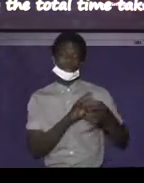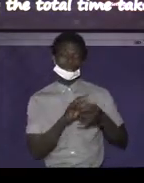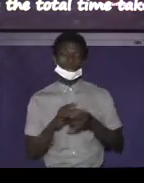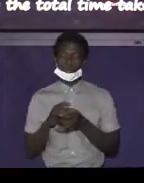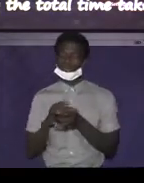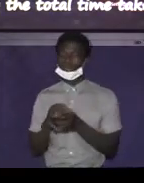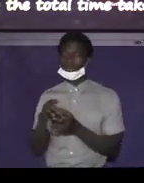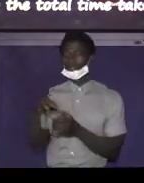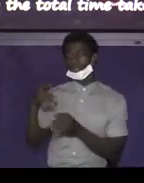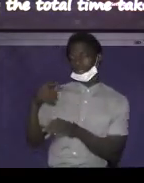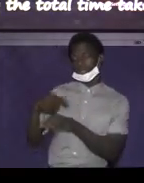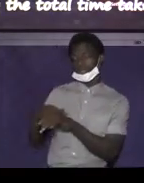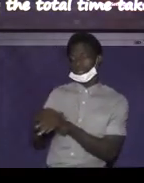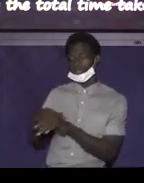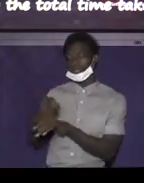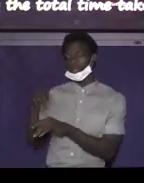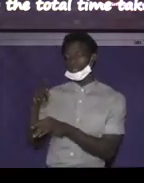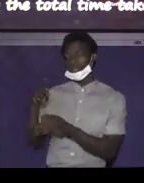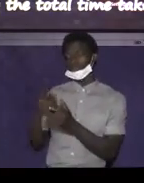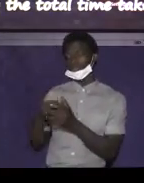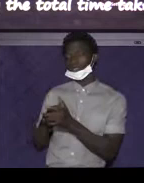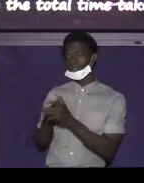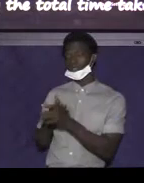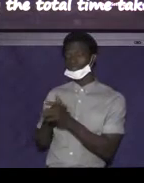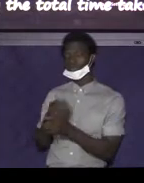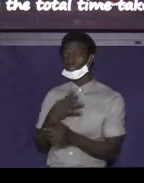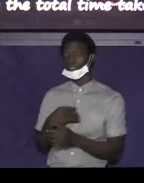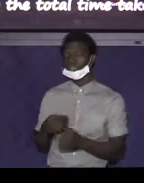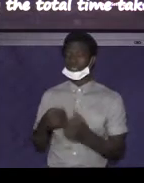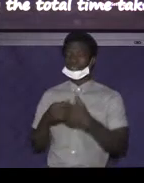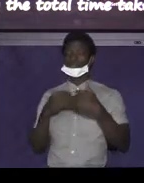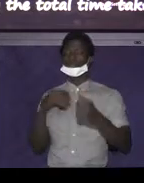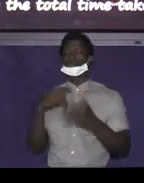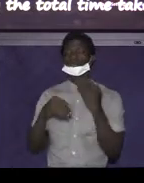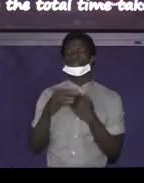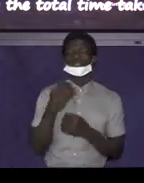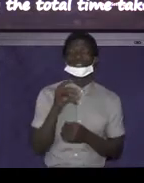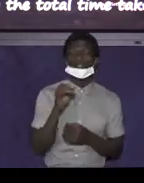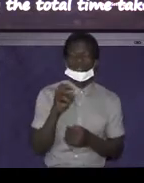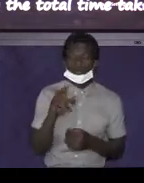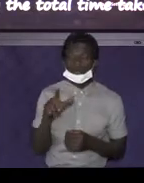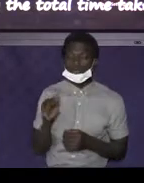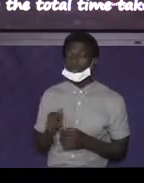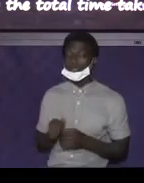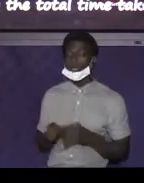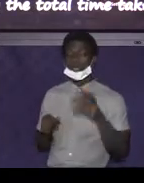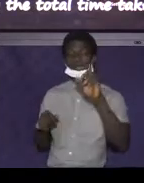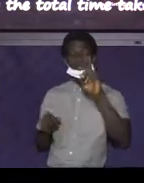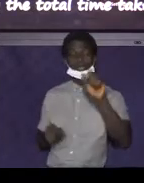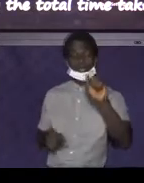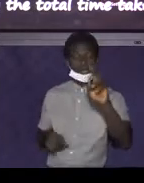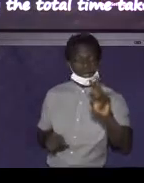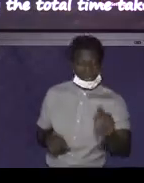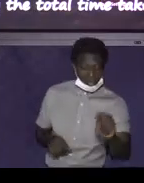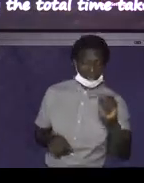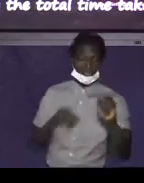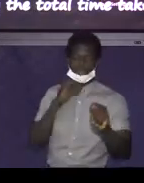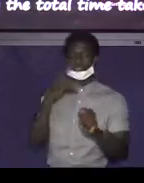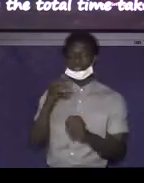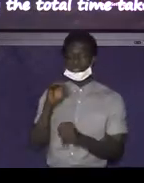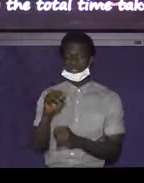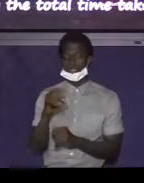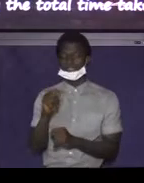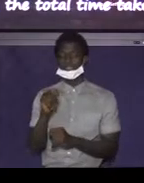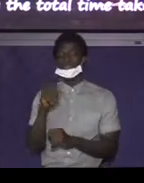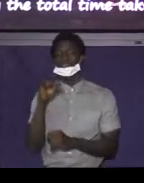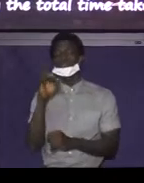are, let's sing the song. What is the formula for average speed? That is the formula for average